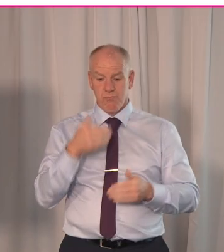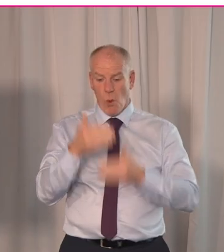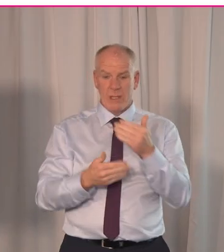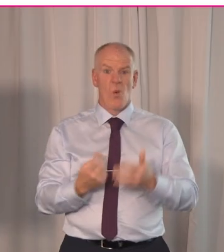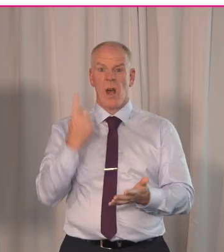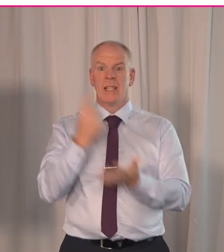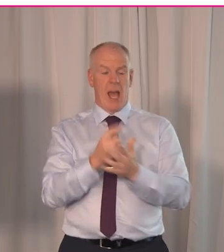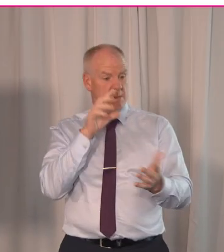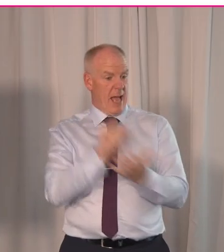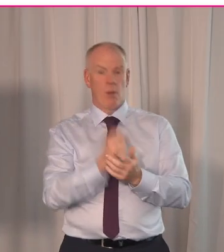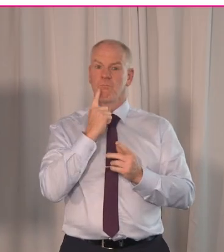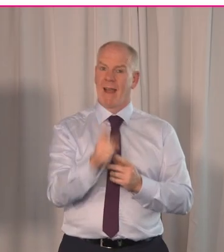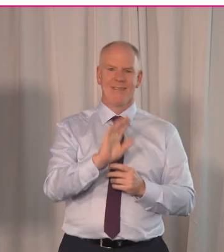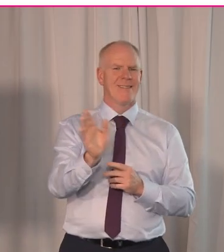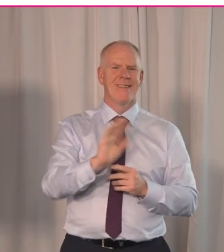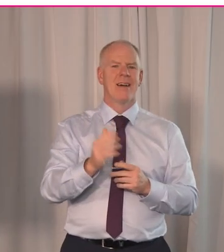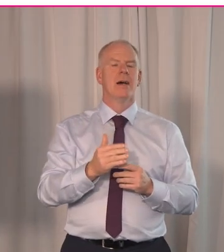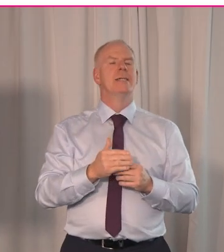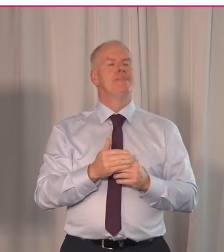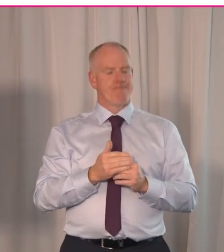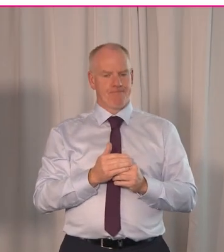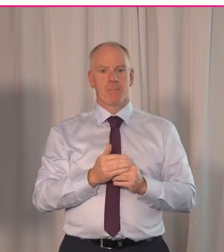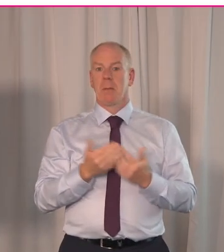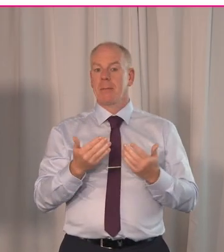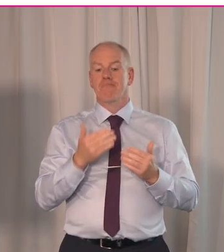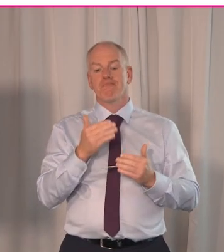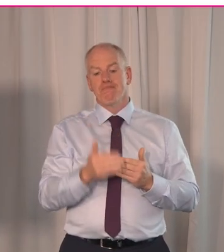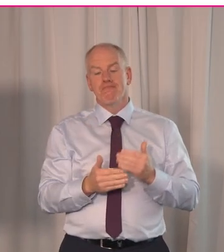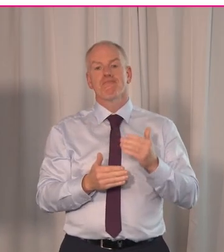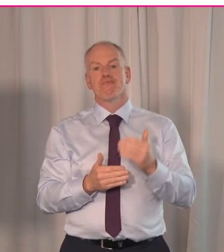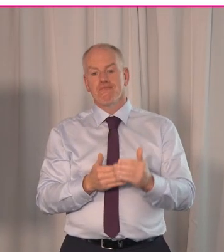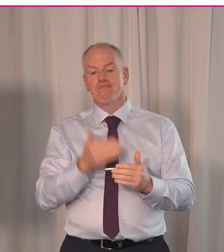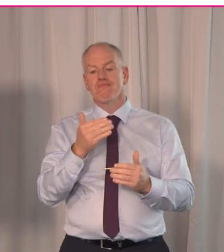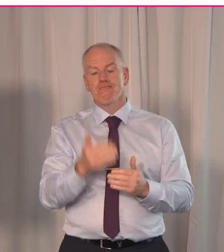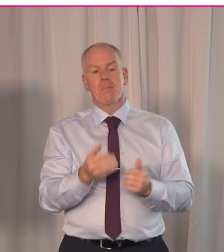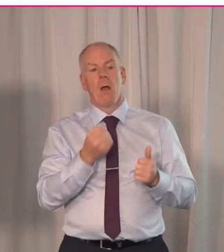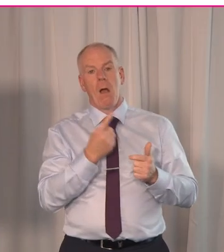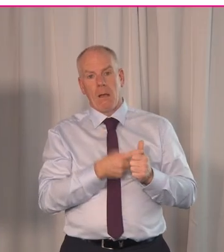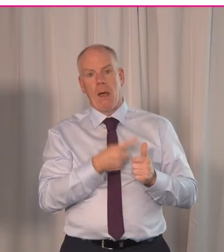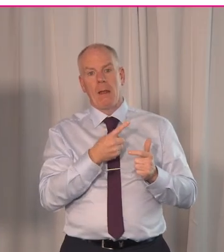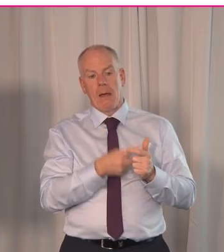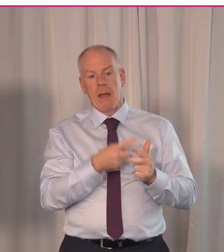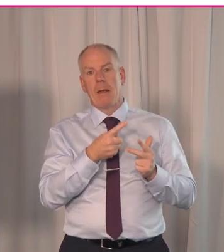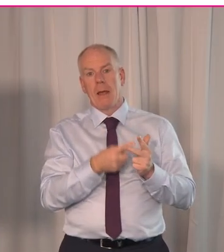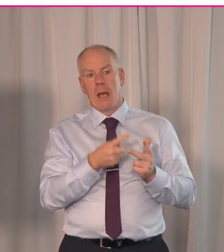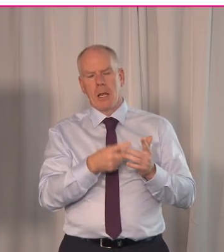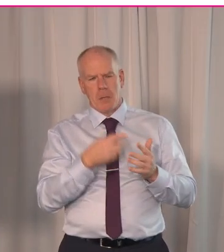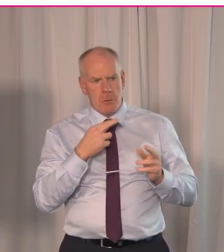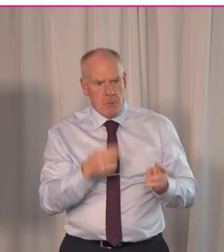event. People need to hear the news, possibly gradually, possibly having other appointments to confirm what they've